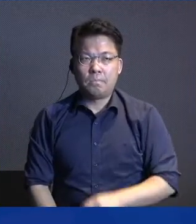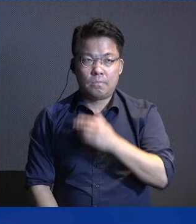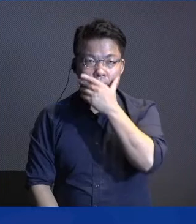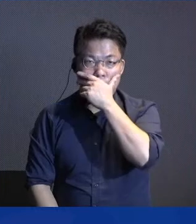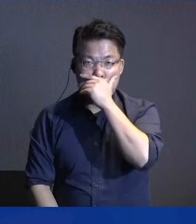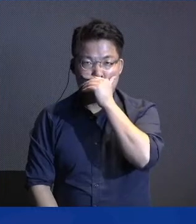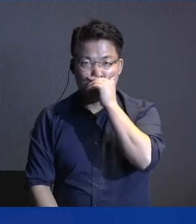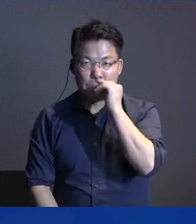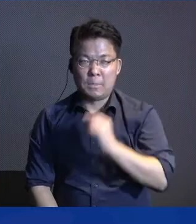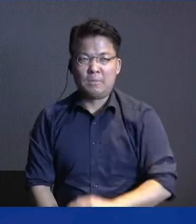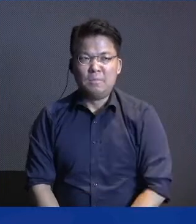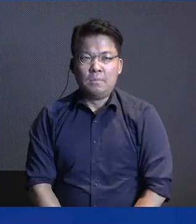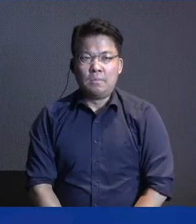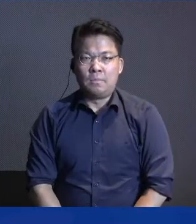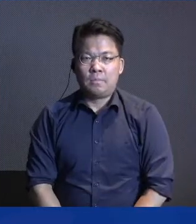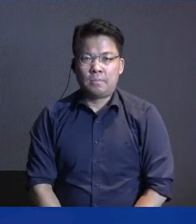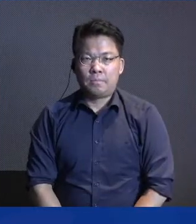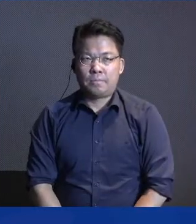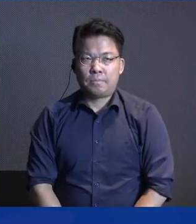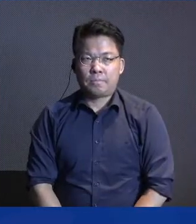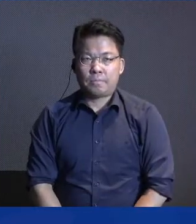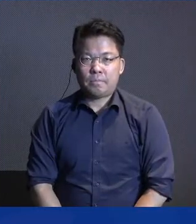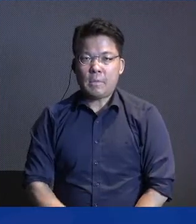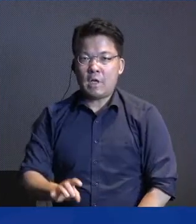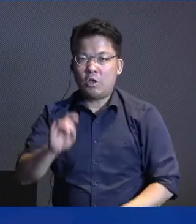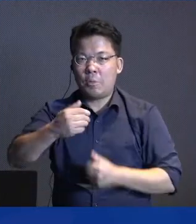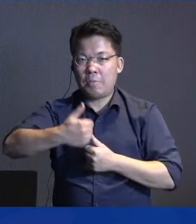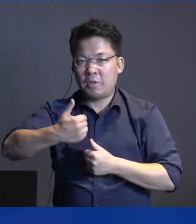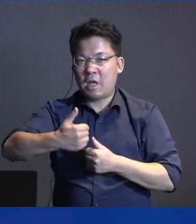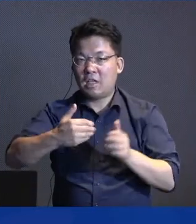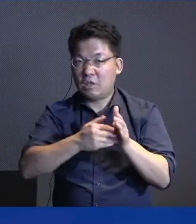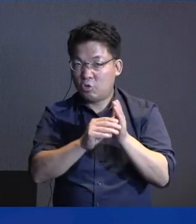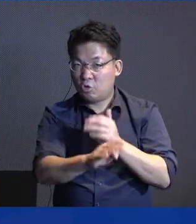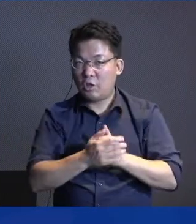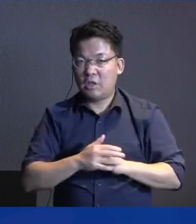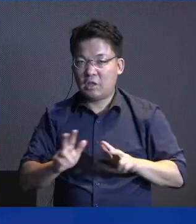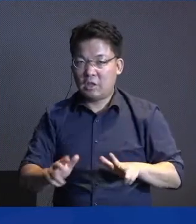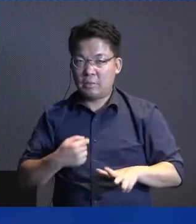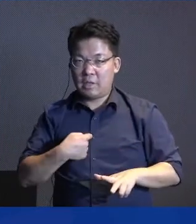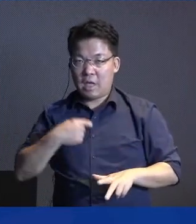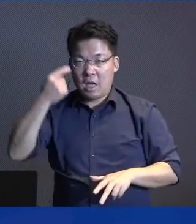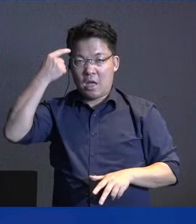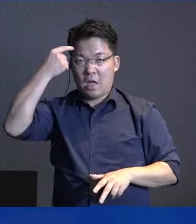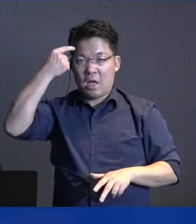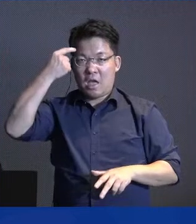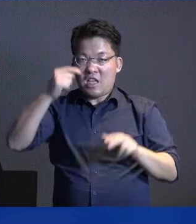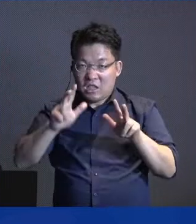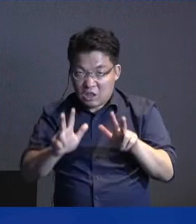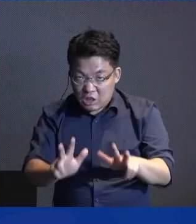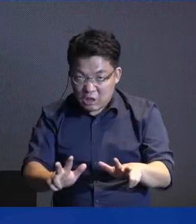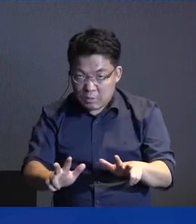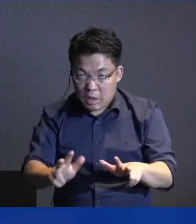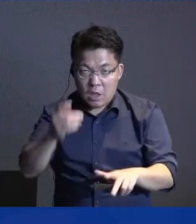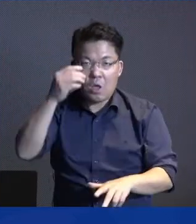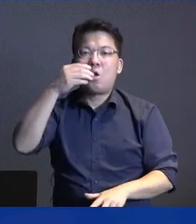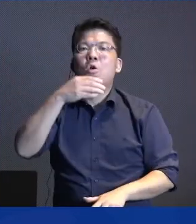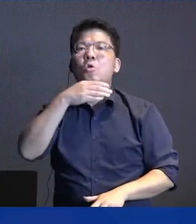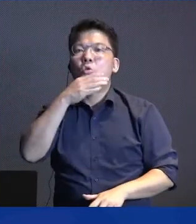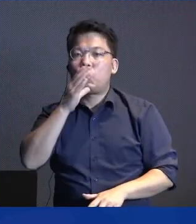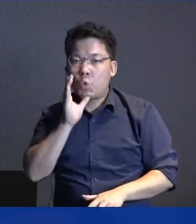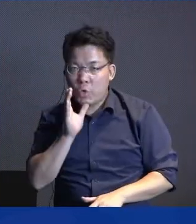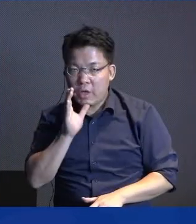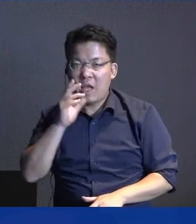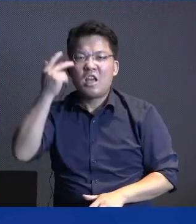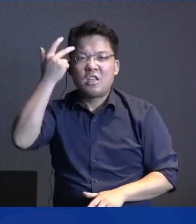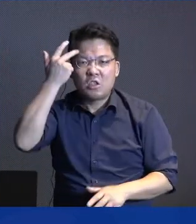provide you a brief overview of current status of Korean older adults mental health and introduce to you